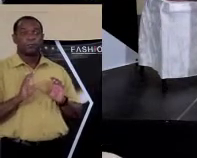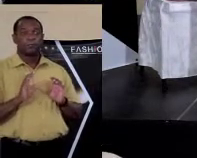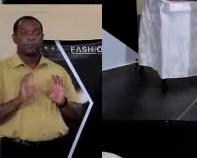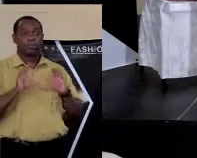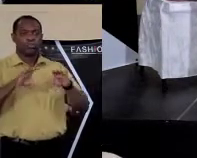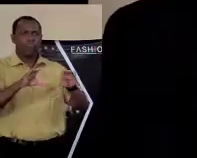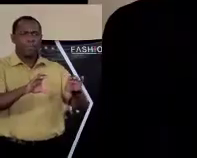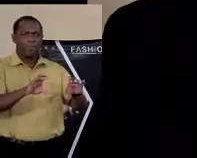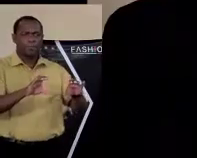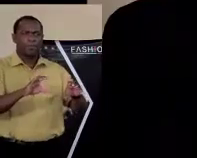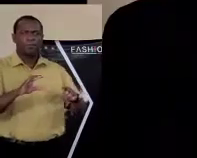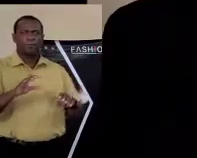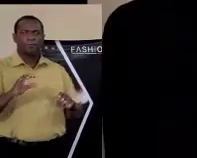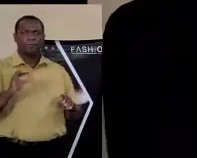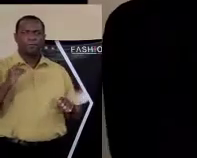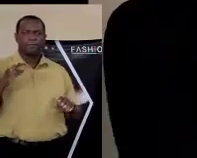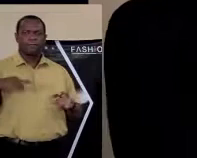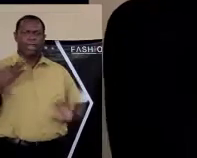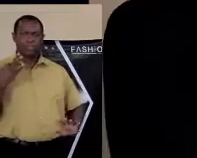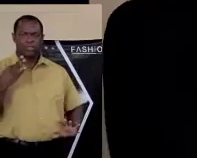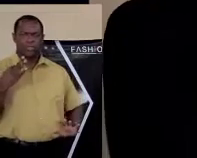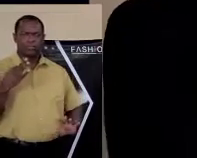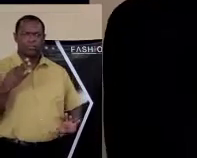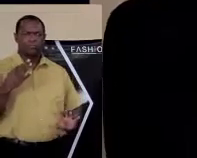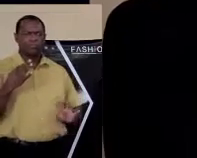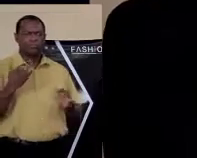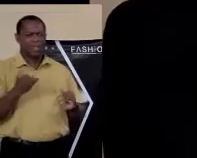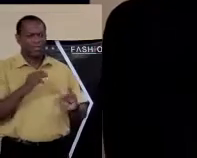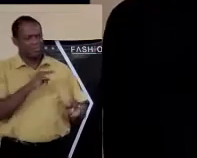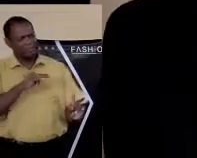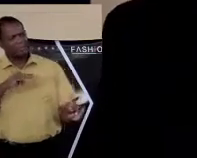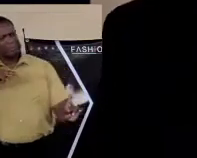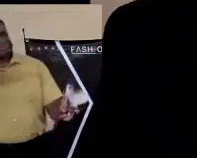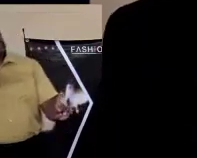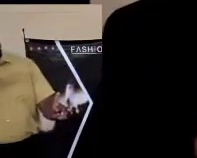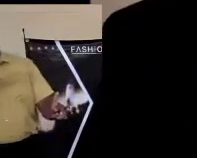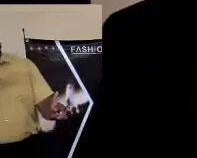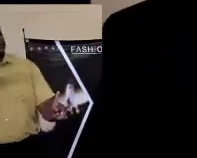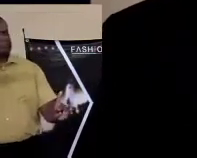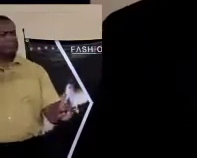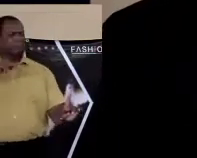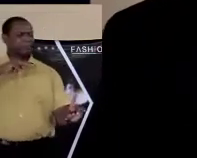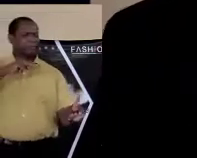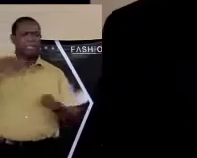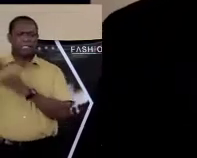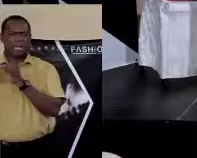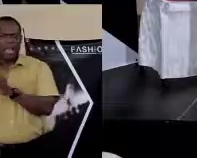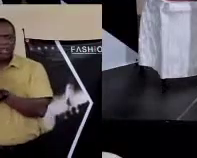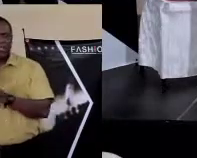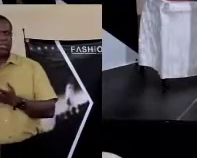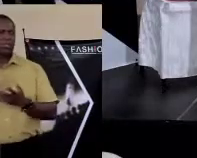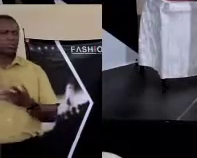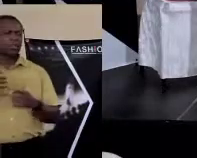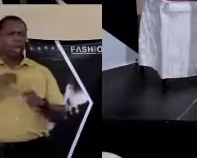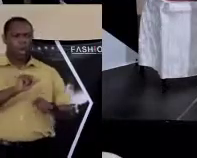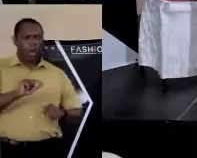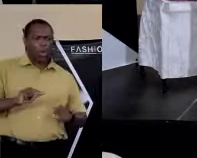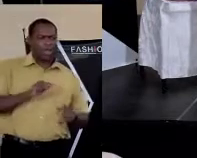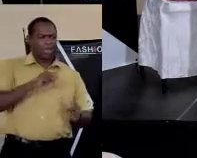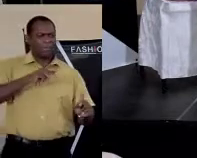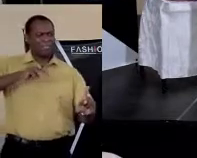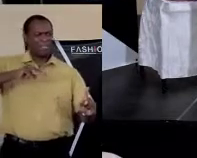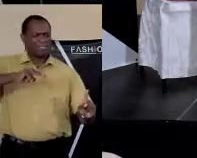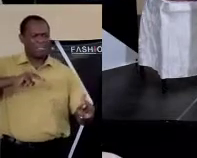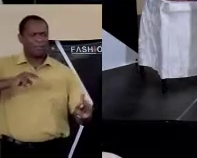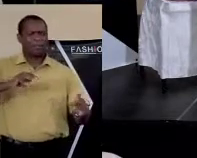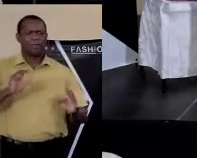only from, you know, on a peer level, but maybe a regional and international level? What is the existing perception of